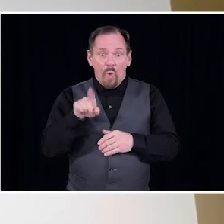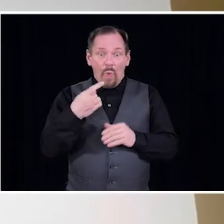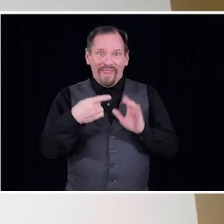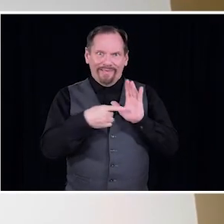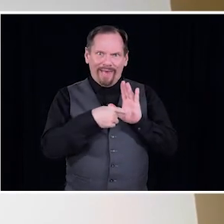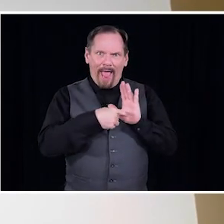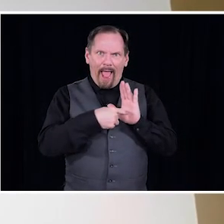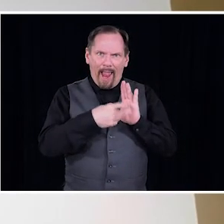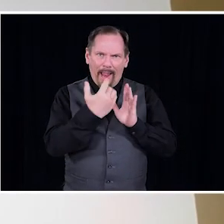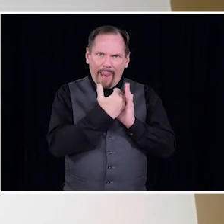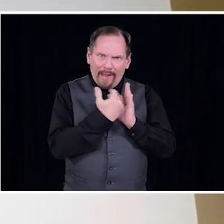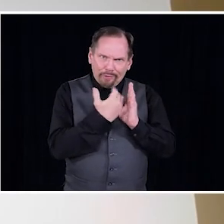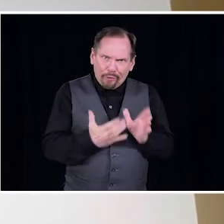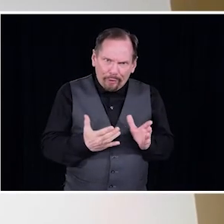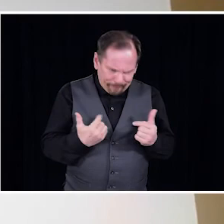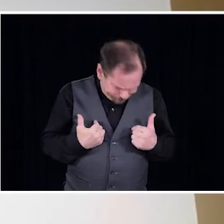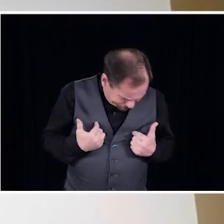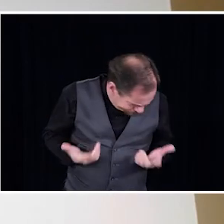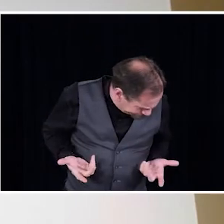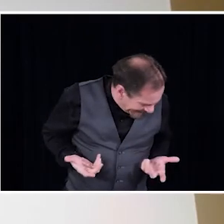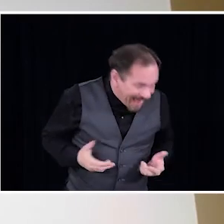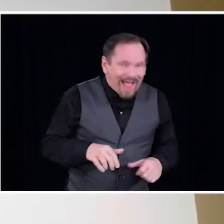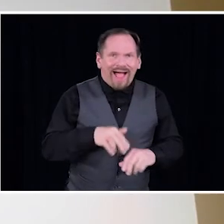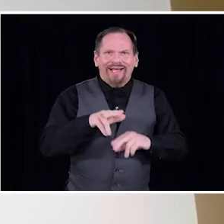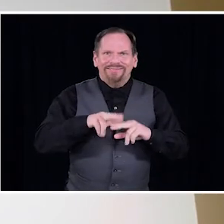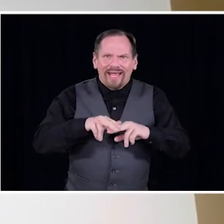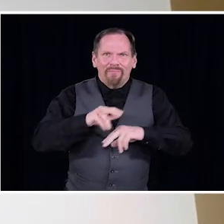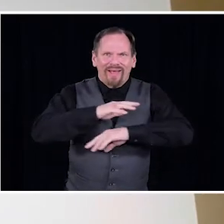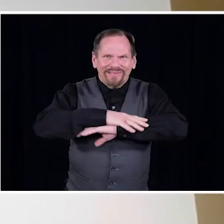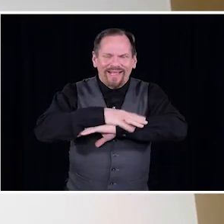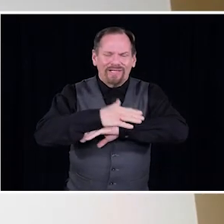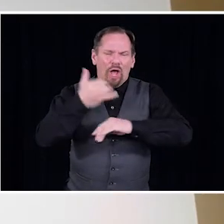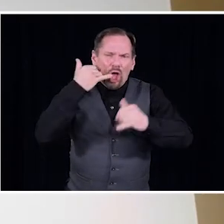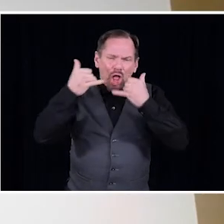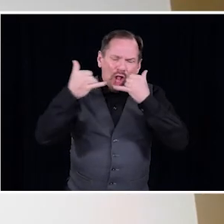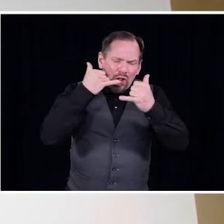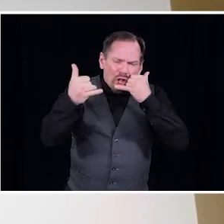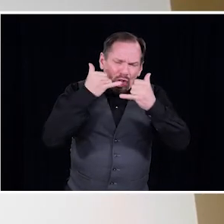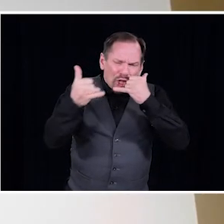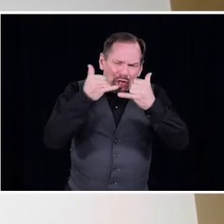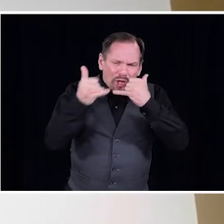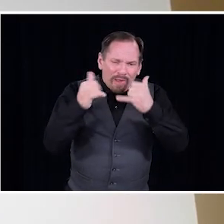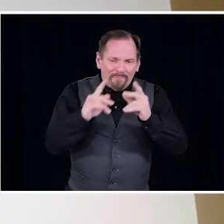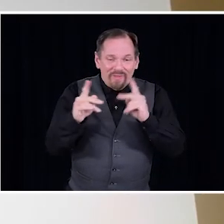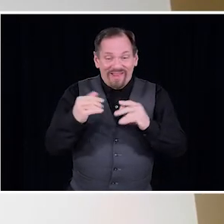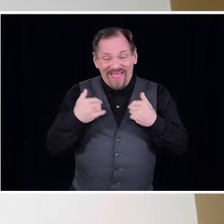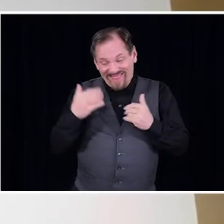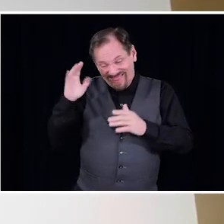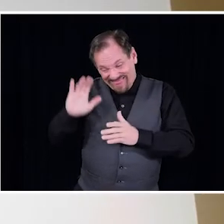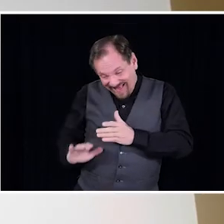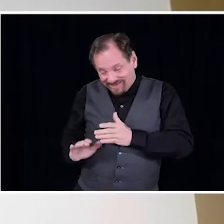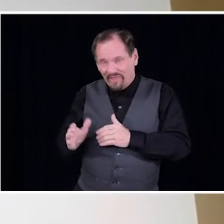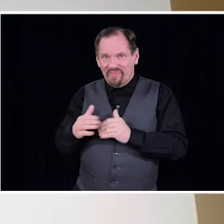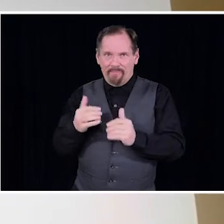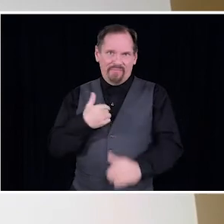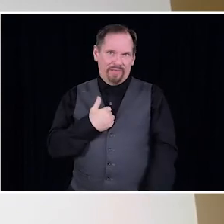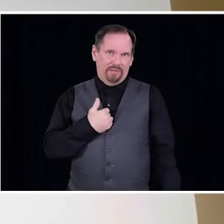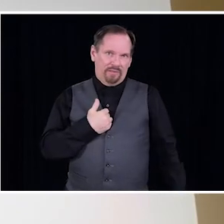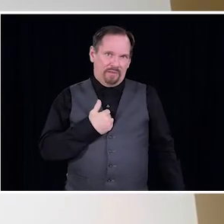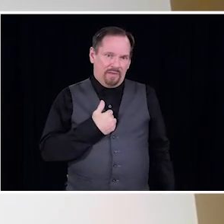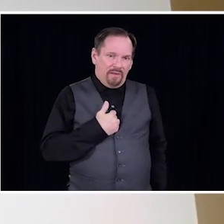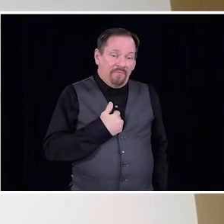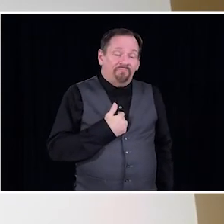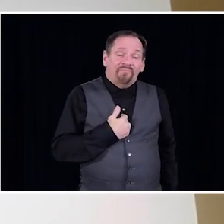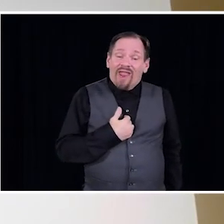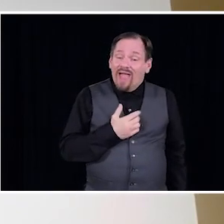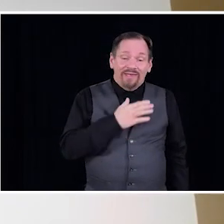collection. And as I sat at my desk, making calls to people who probably had less than I did, I never